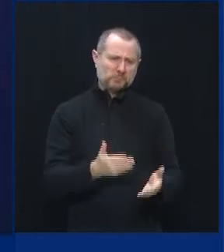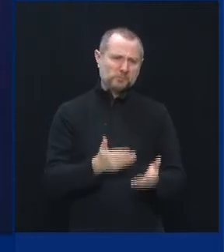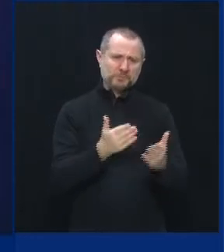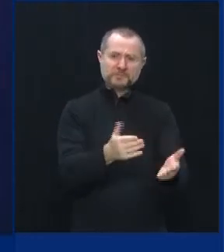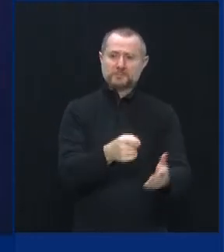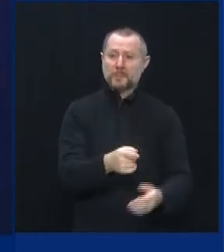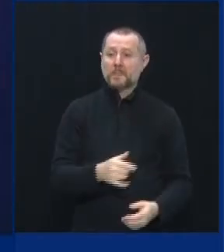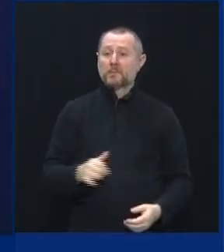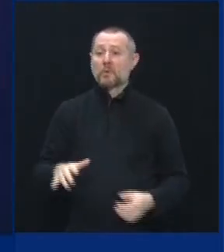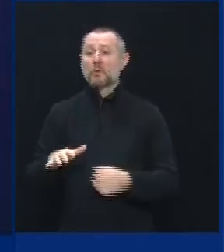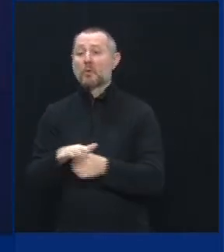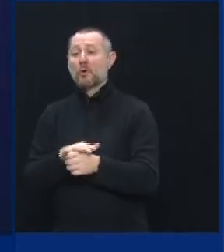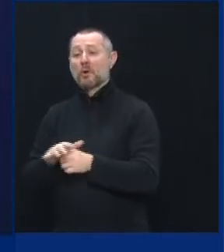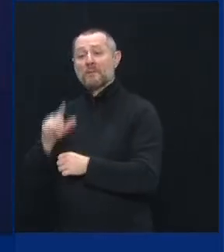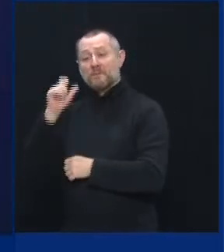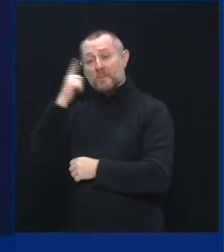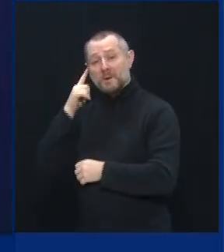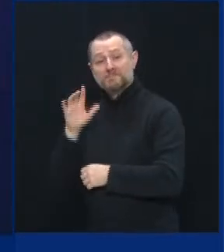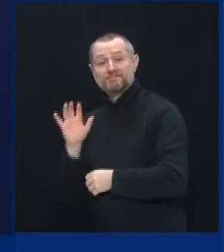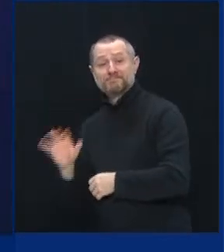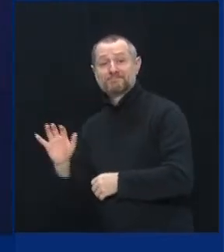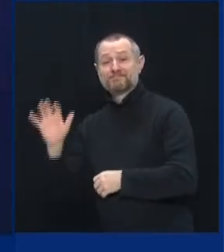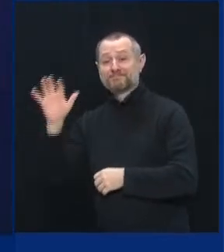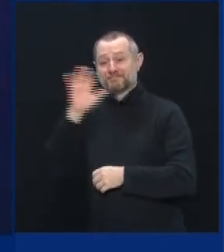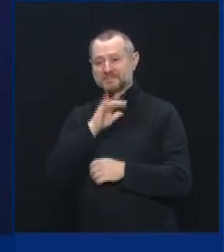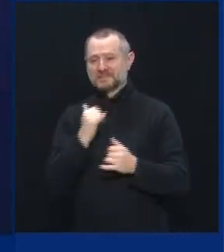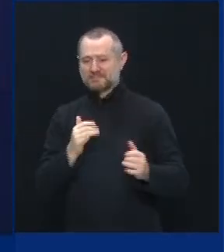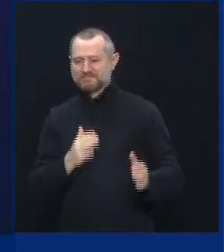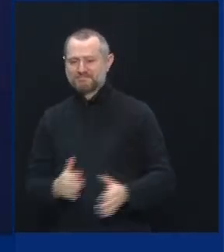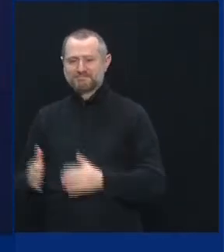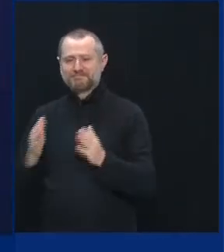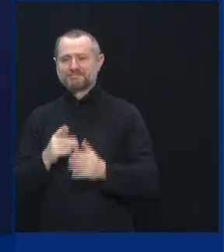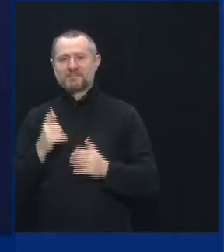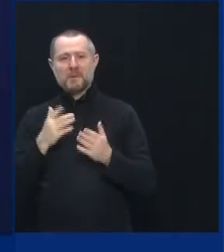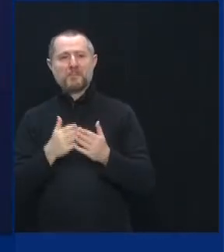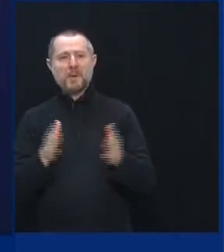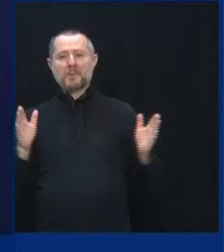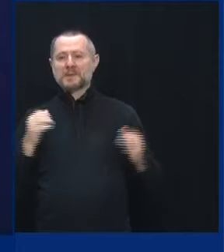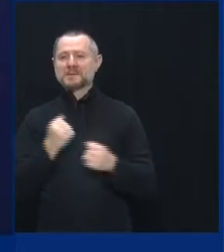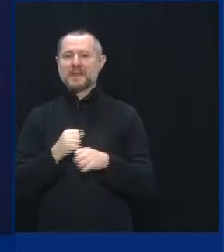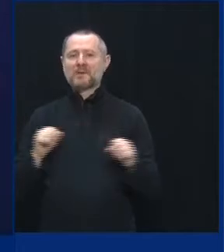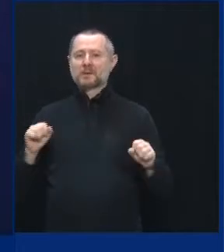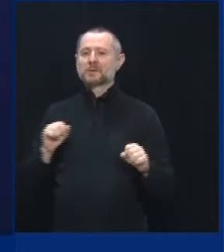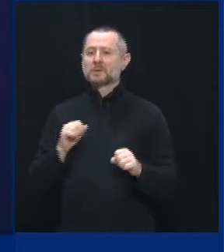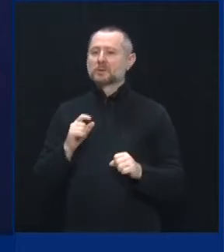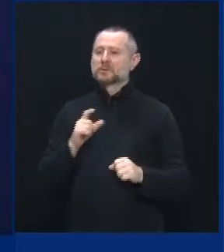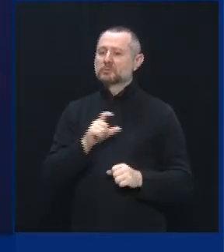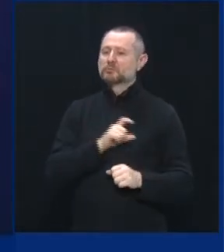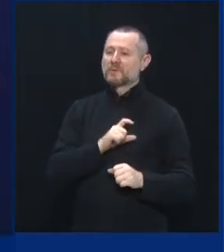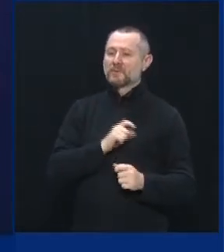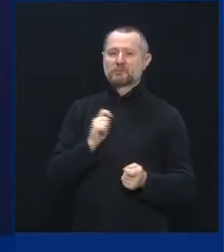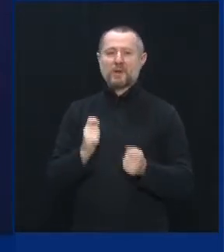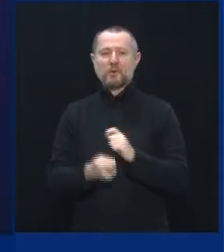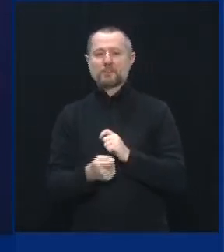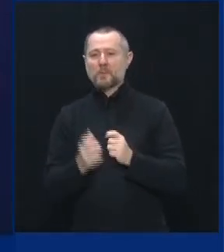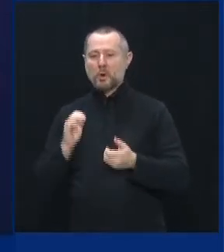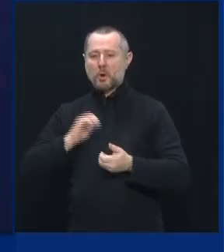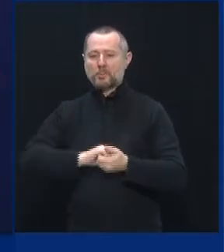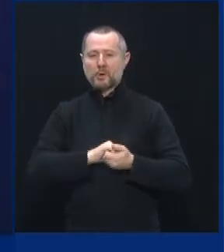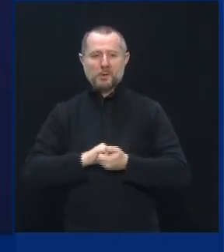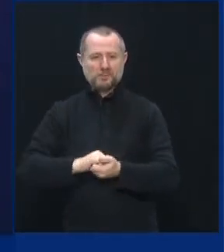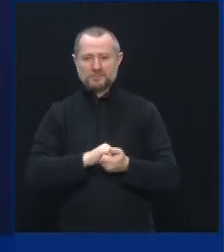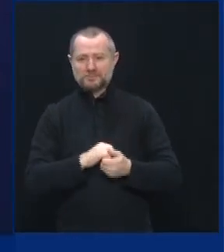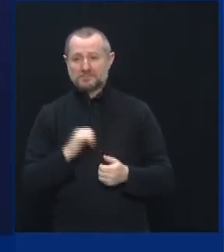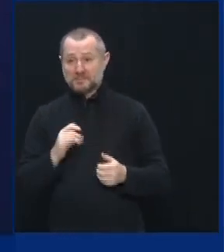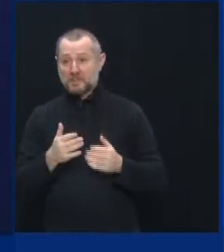governments are working on a public safety reform collaborative. Public safety is part of